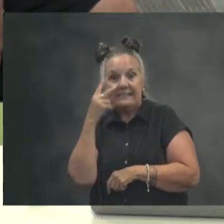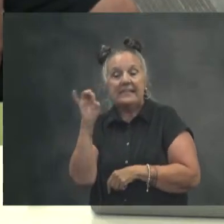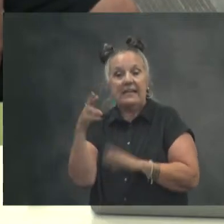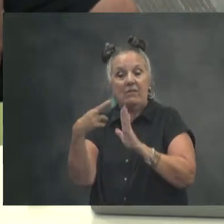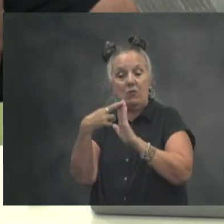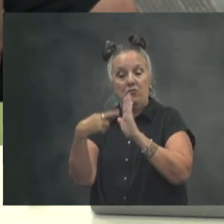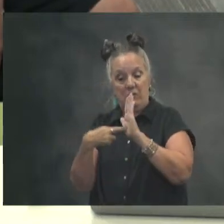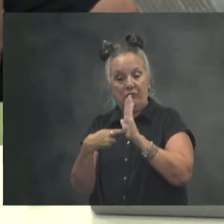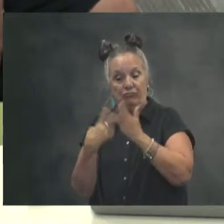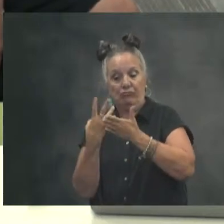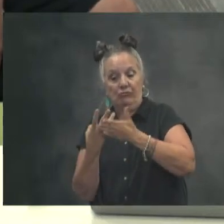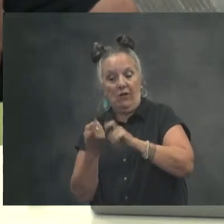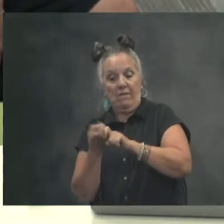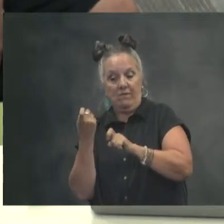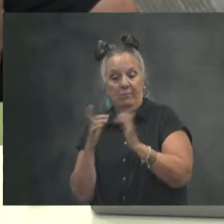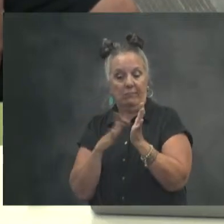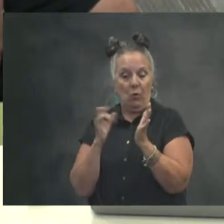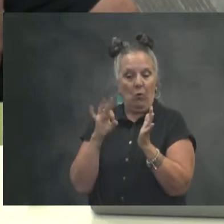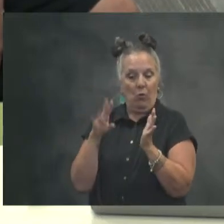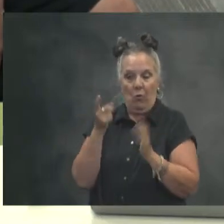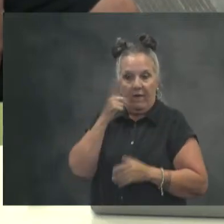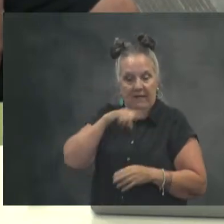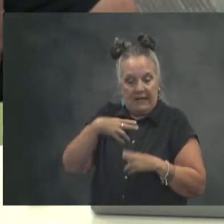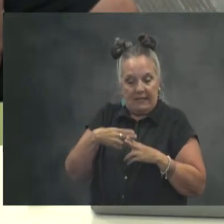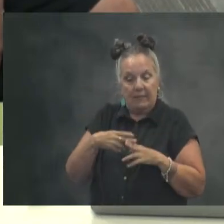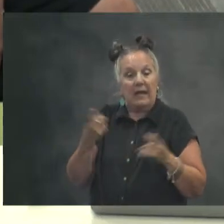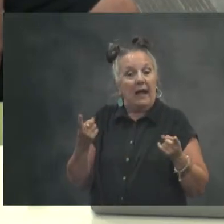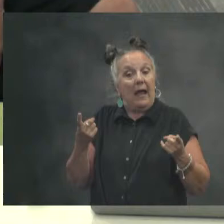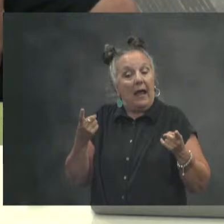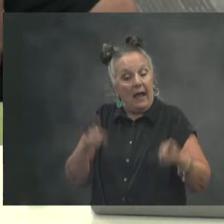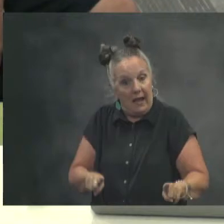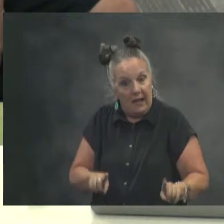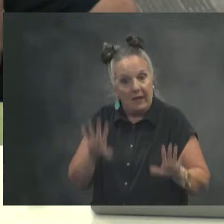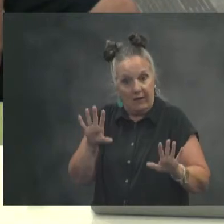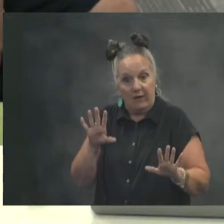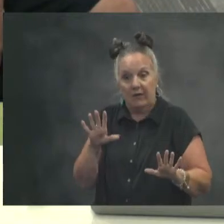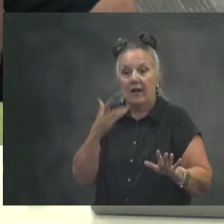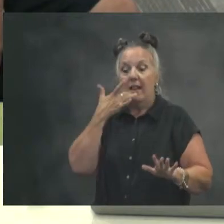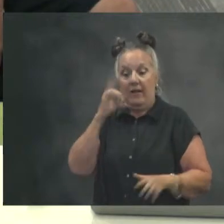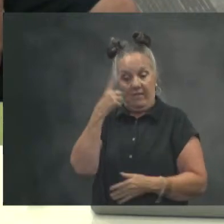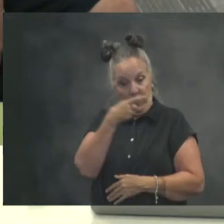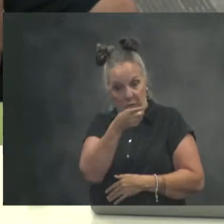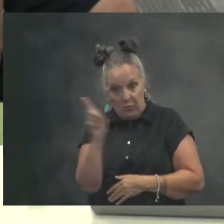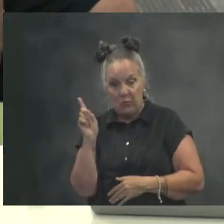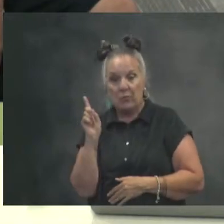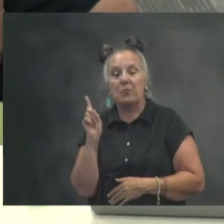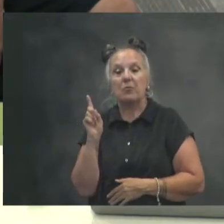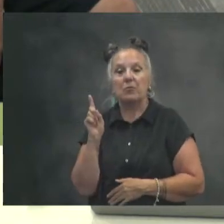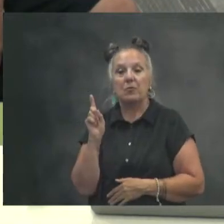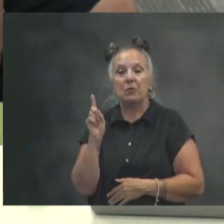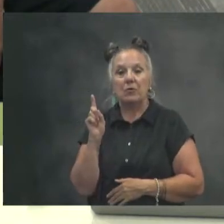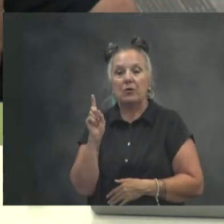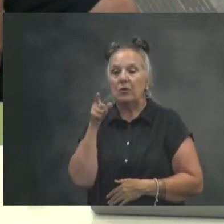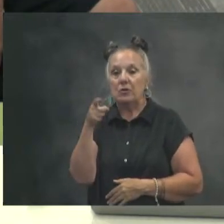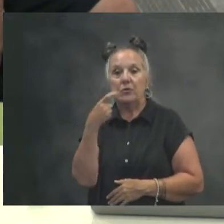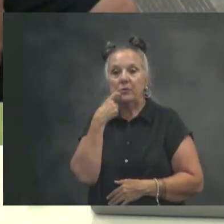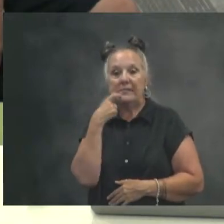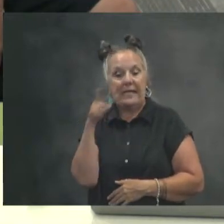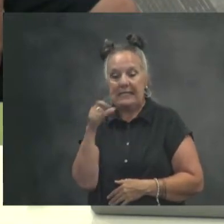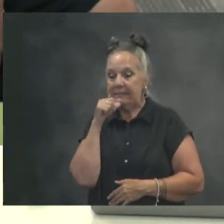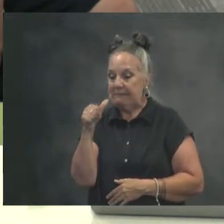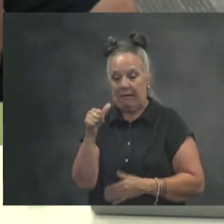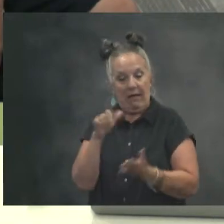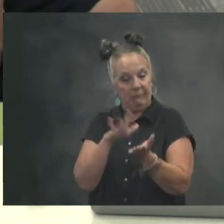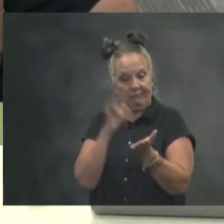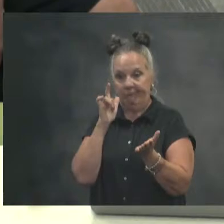registered offender and if he was using a stage name. So it turns out that, well, fortunately for you guys, it appears you guys say he's not an offender.